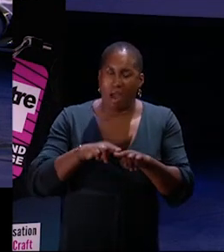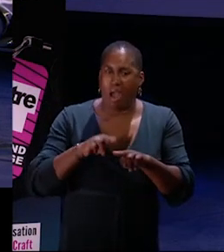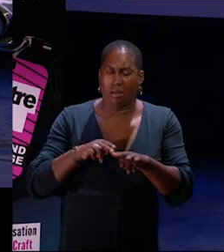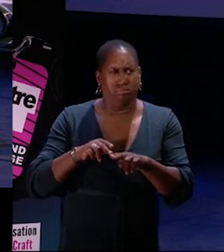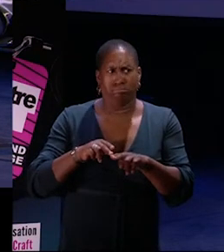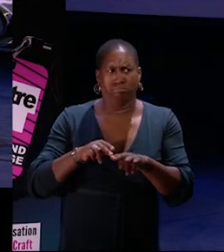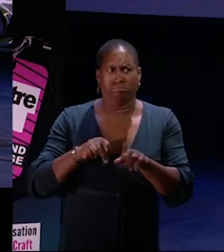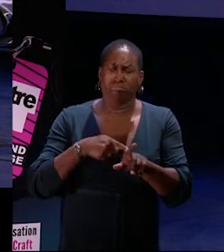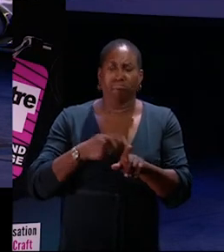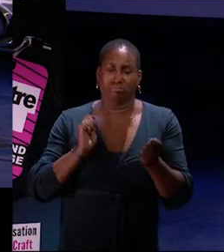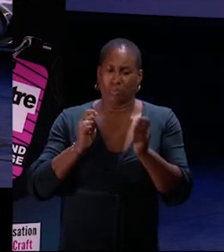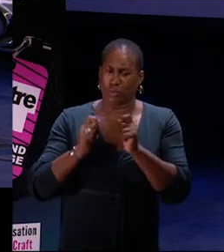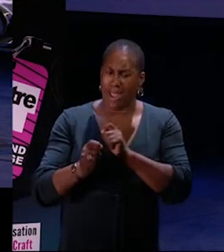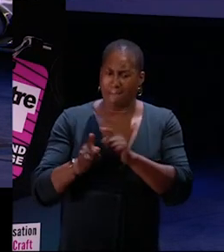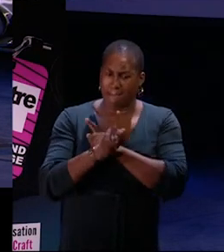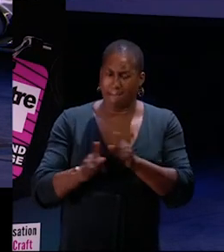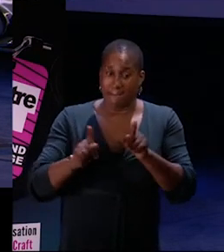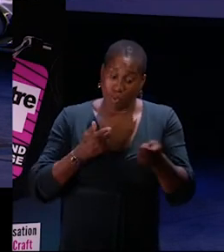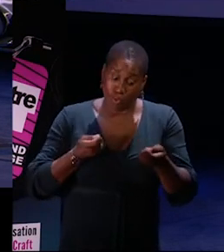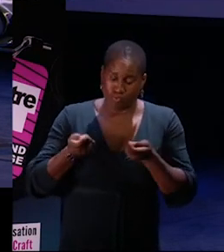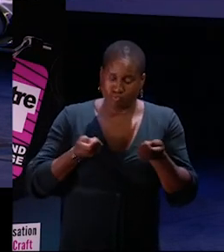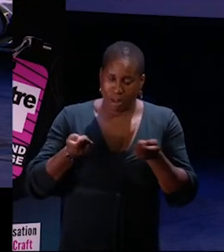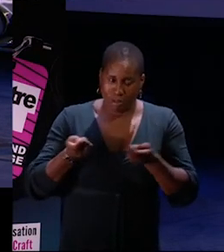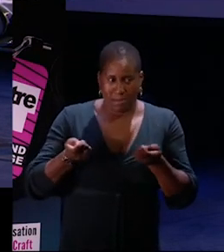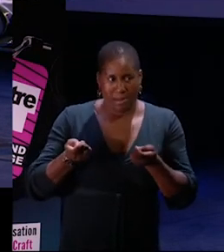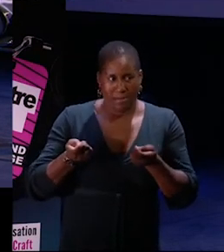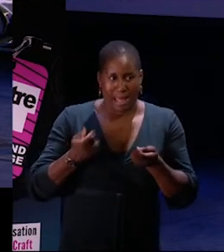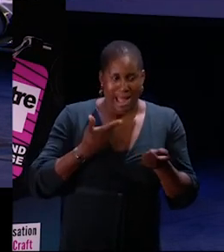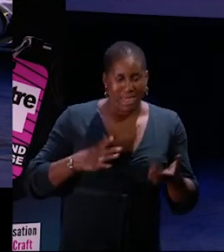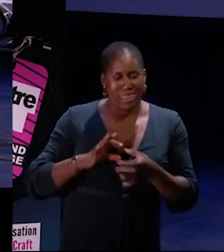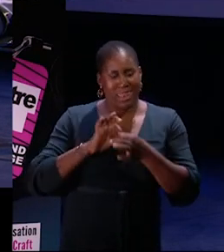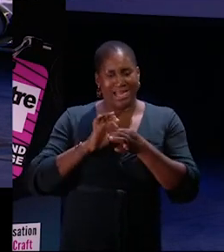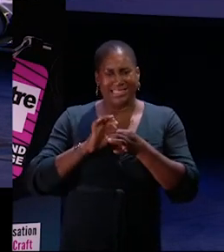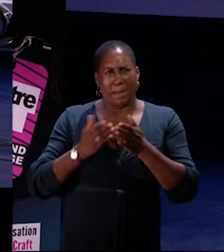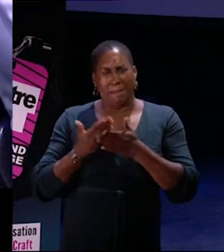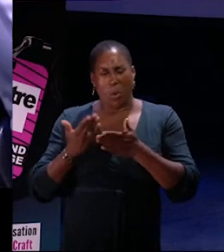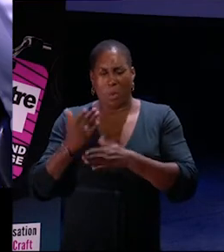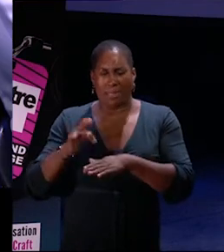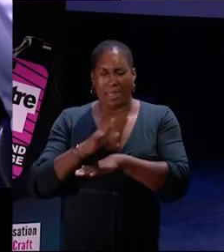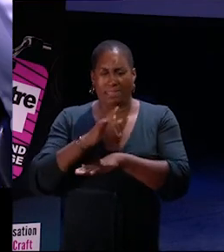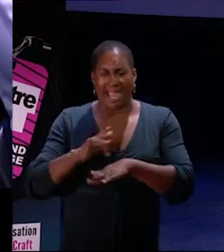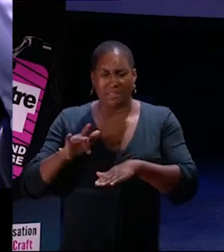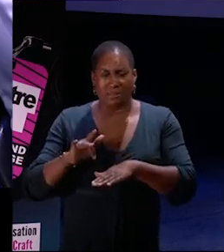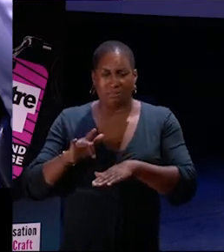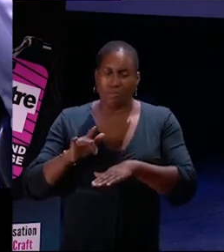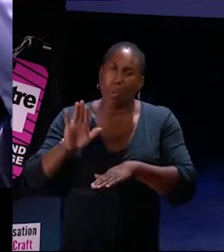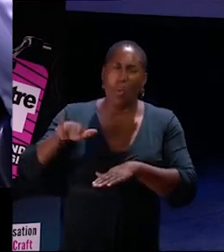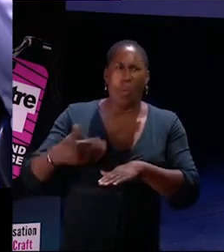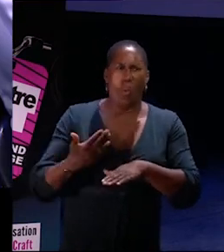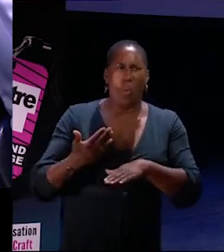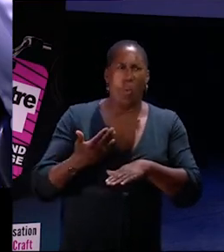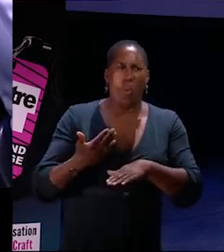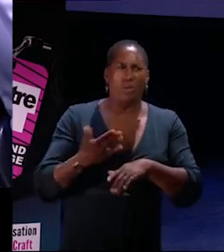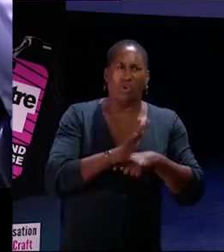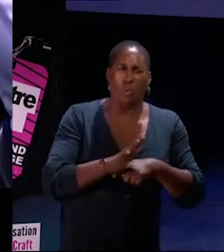You're in total control. So how that's translated to theatre, modern day theatre now, is that not all shows, but majority of shows are like